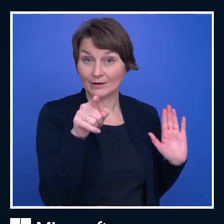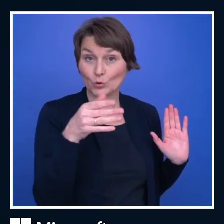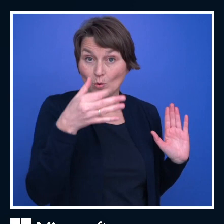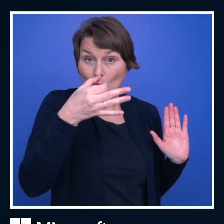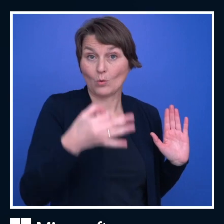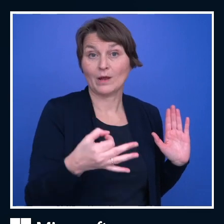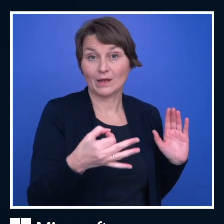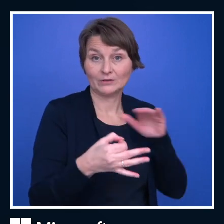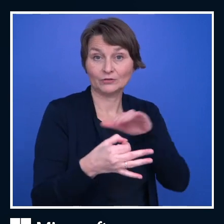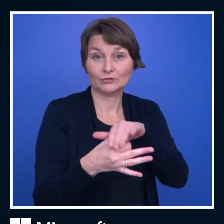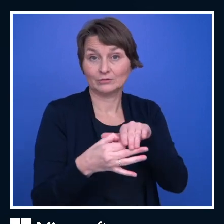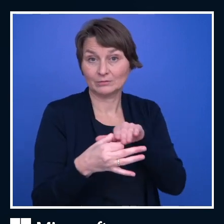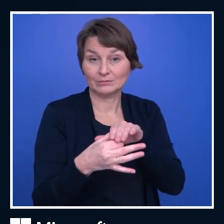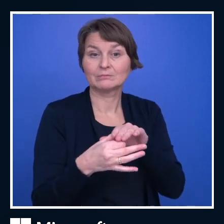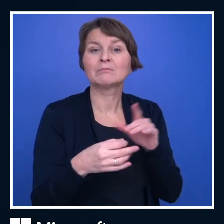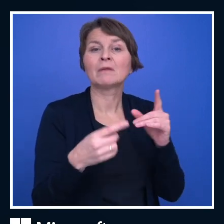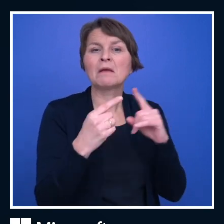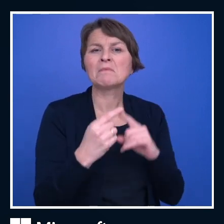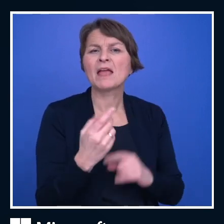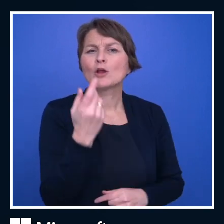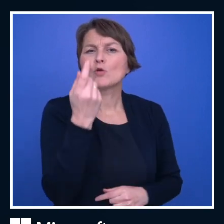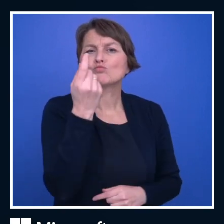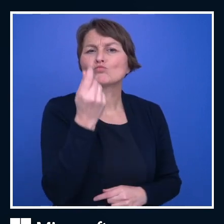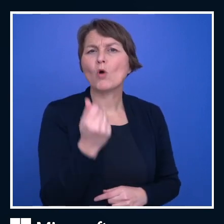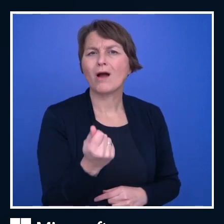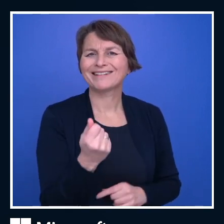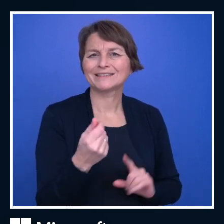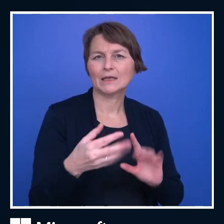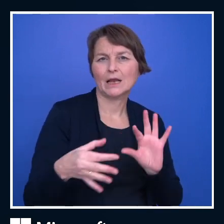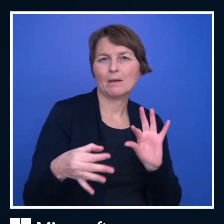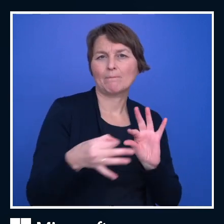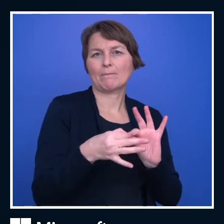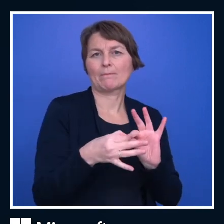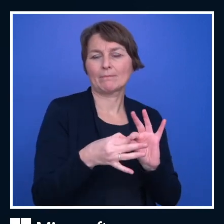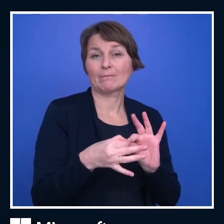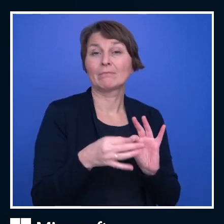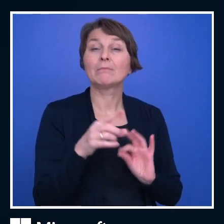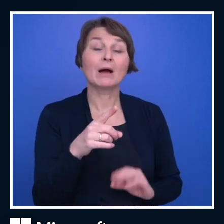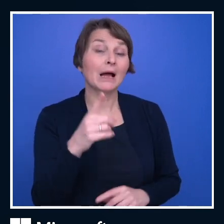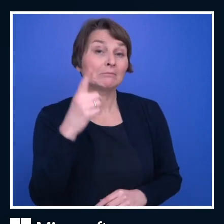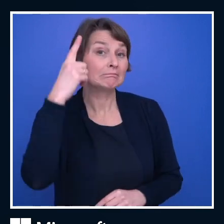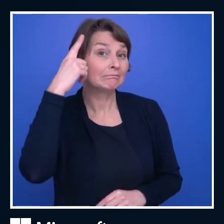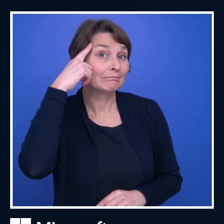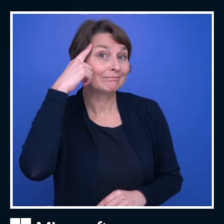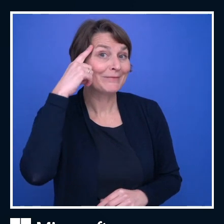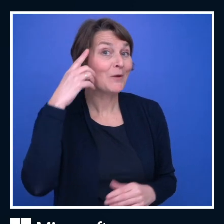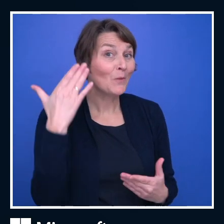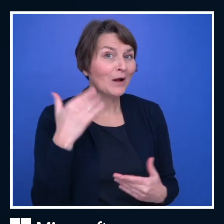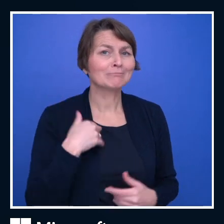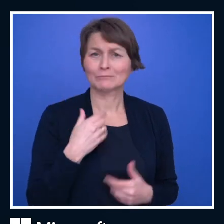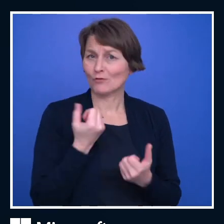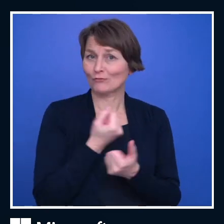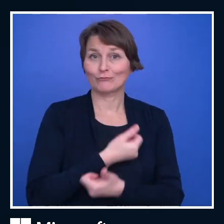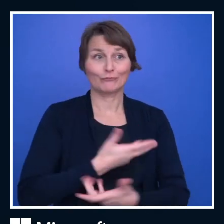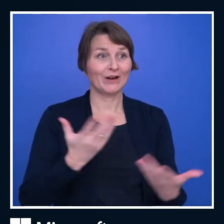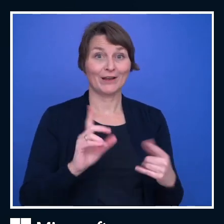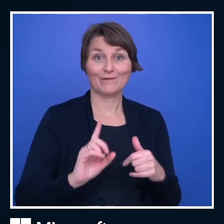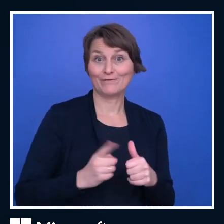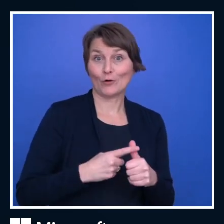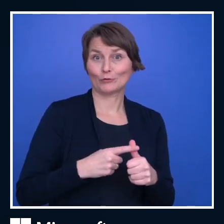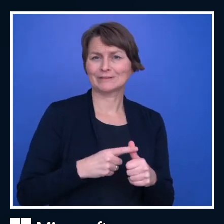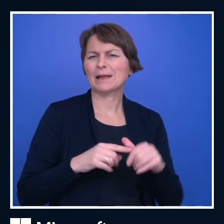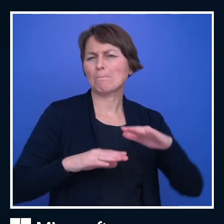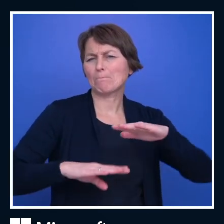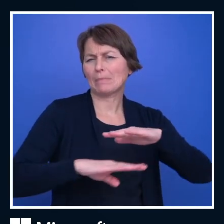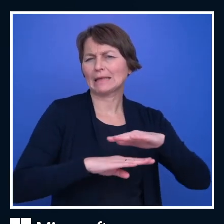pricing tier. Keep in mind, you can start from free. You have the basic also, but there's of course